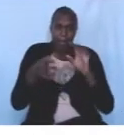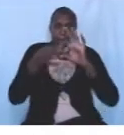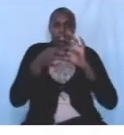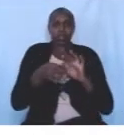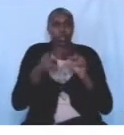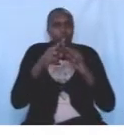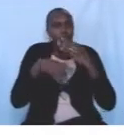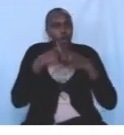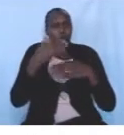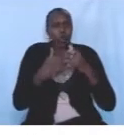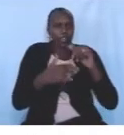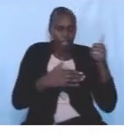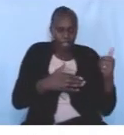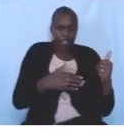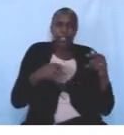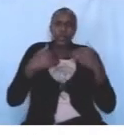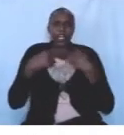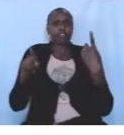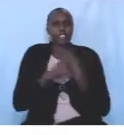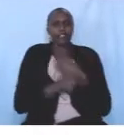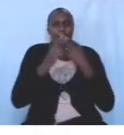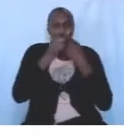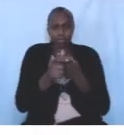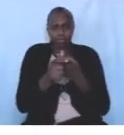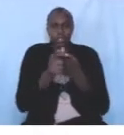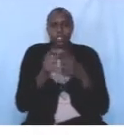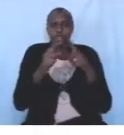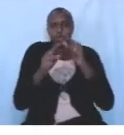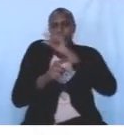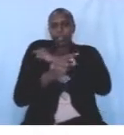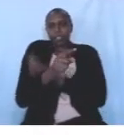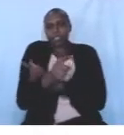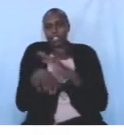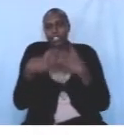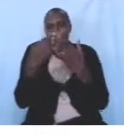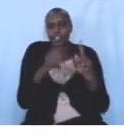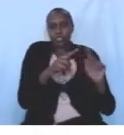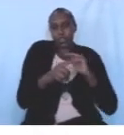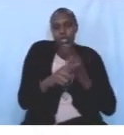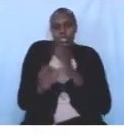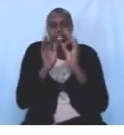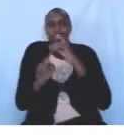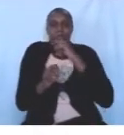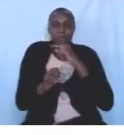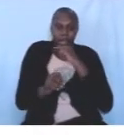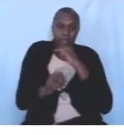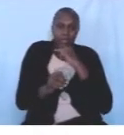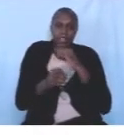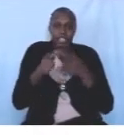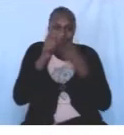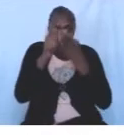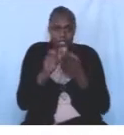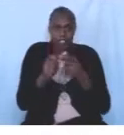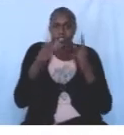to all the others. We have different gifts according to the grace given us. If a man's gift